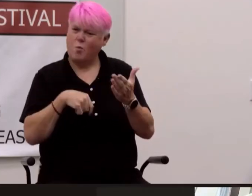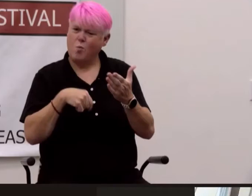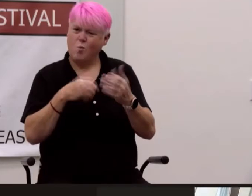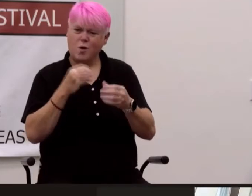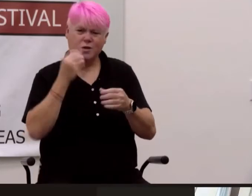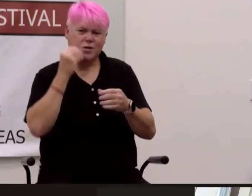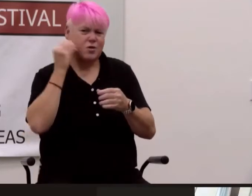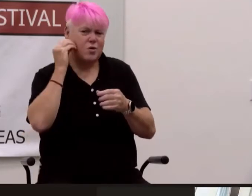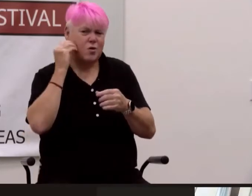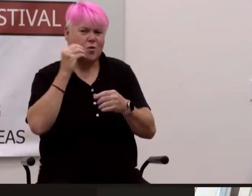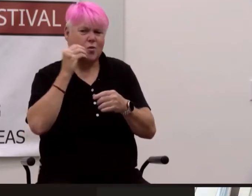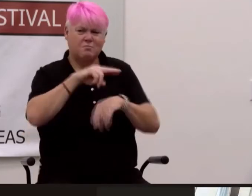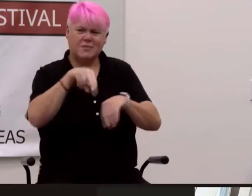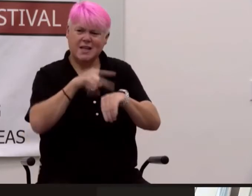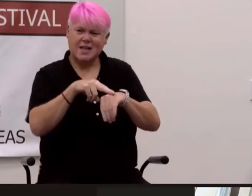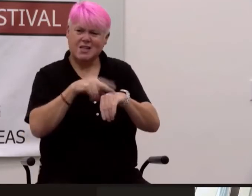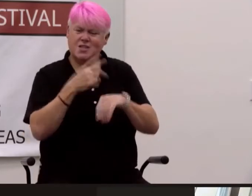your